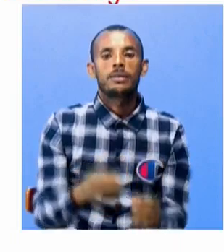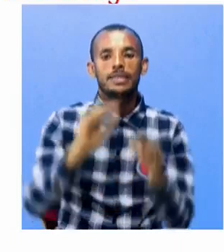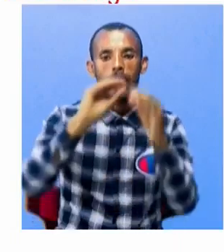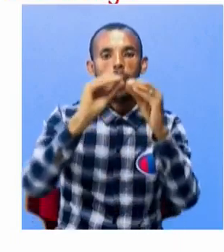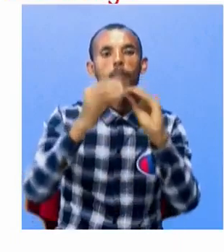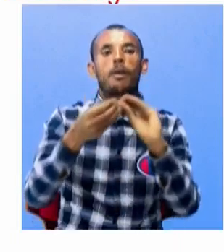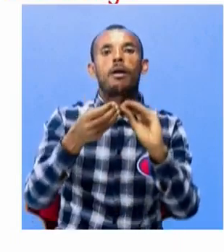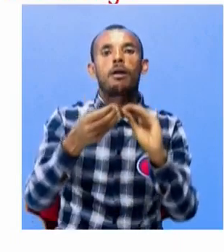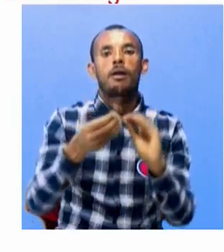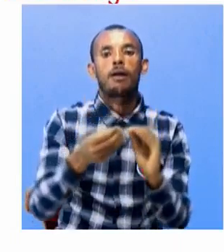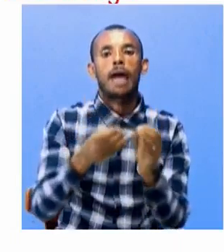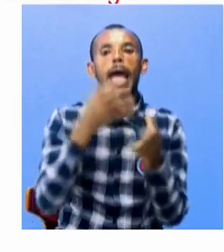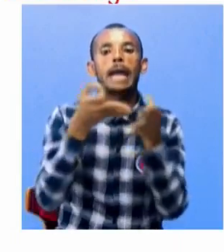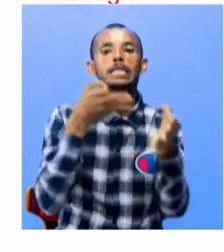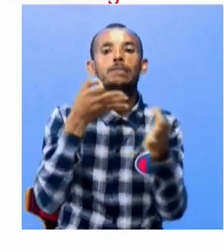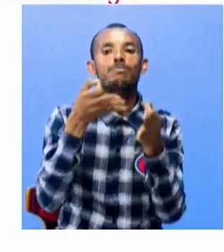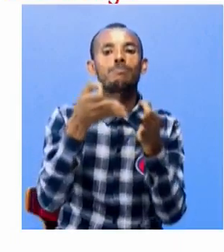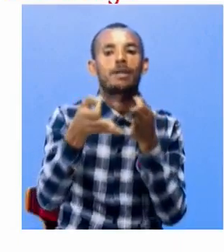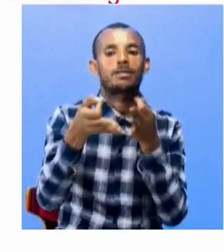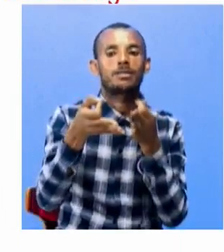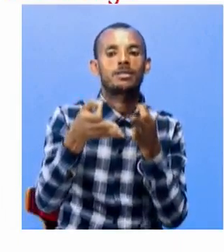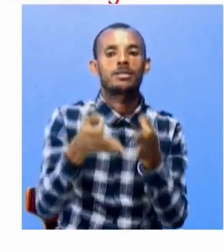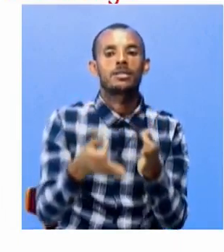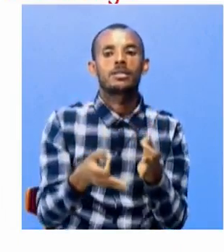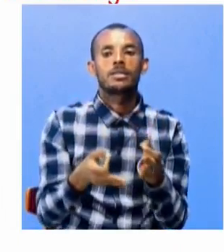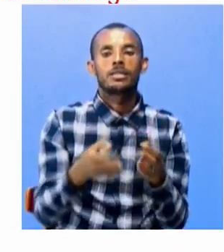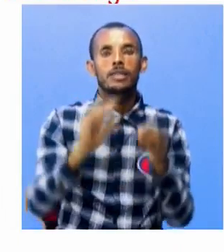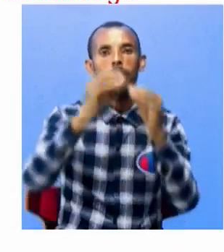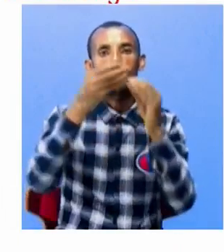number expressed